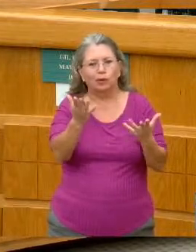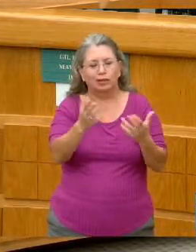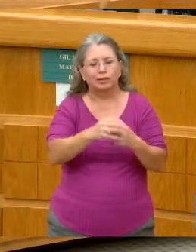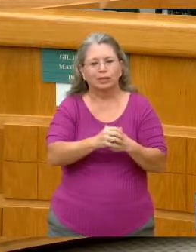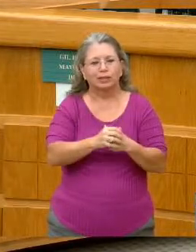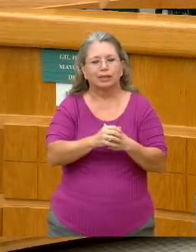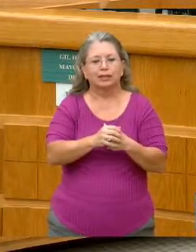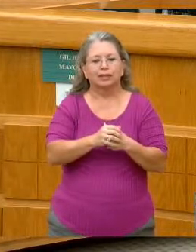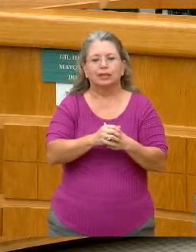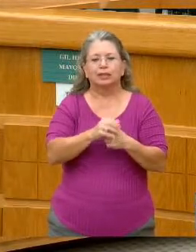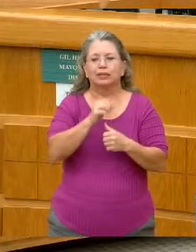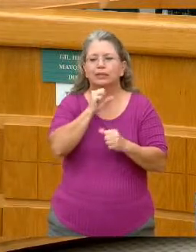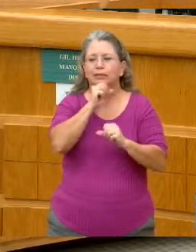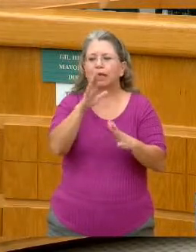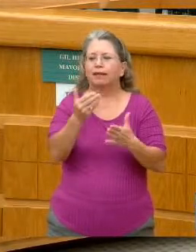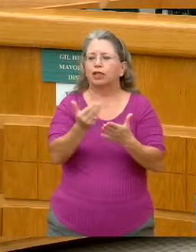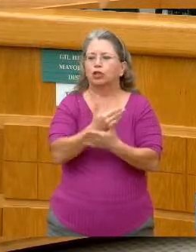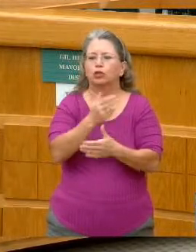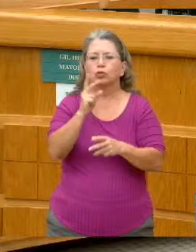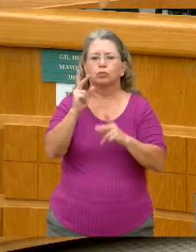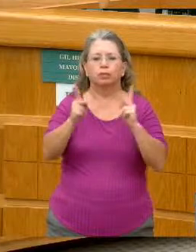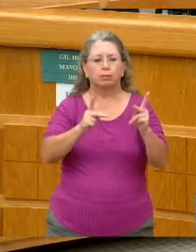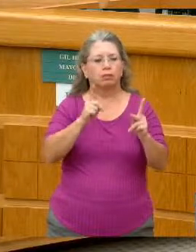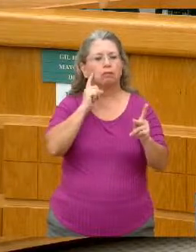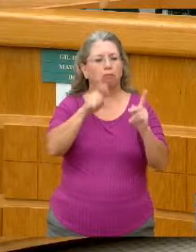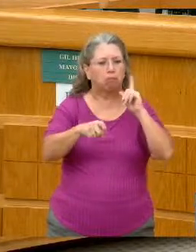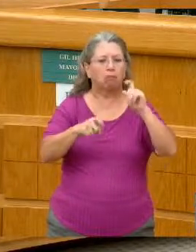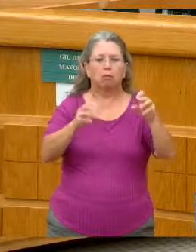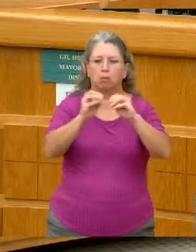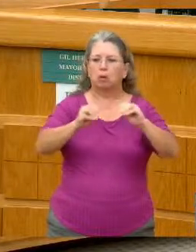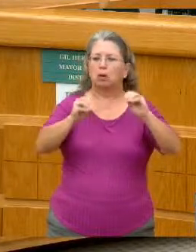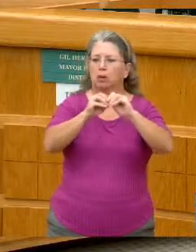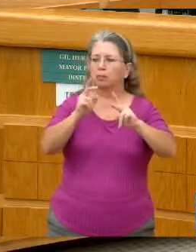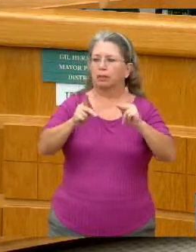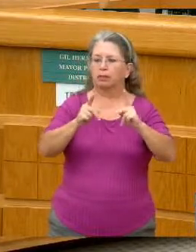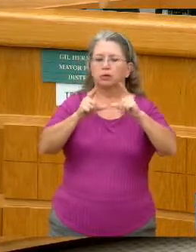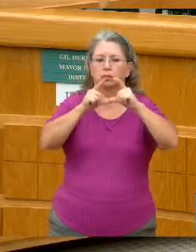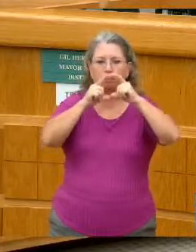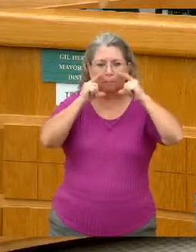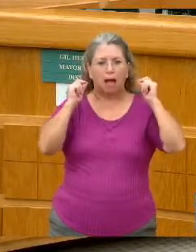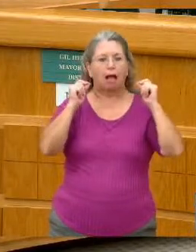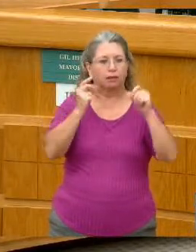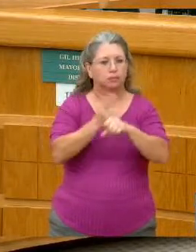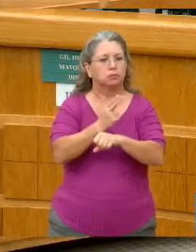I see kind of week after week it's becoming more and more accepted for people to wear masks.